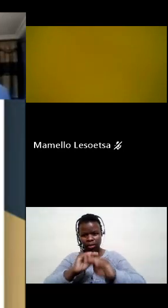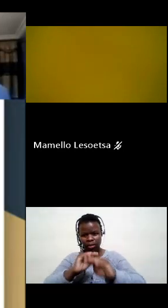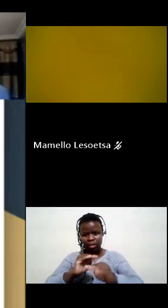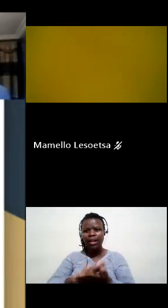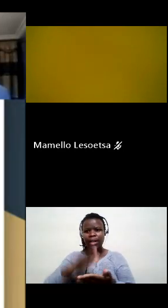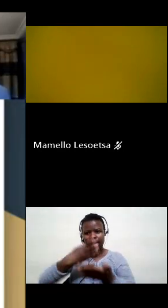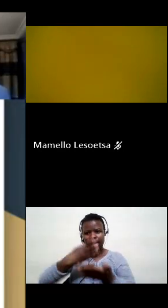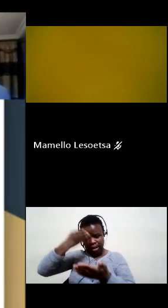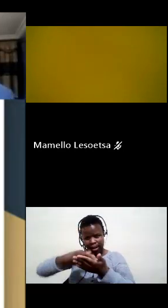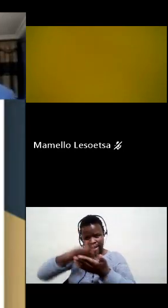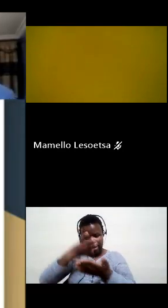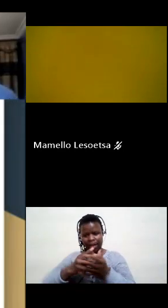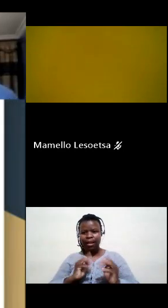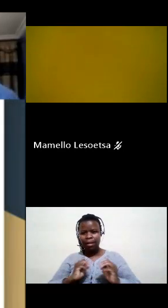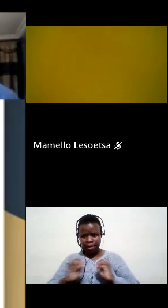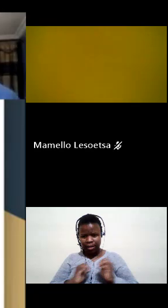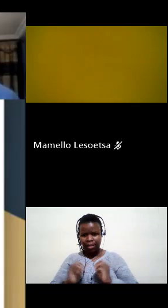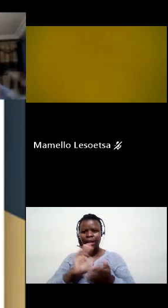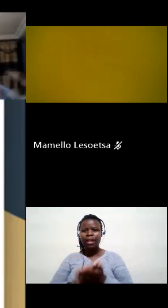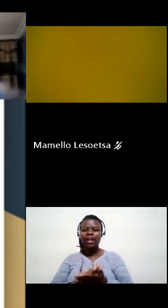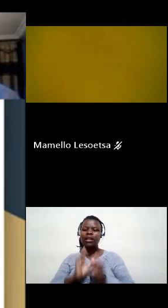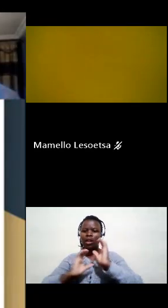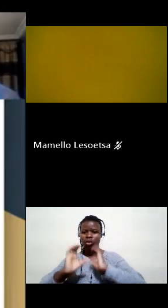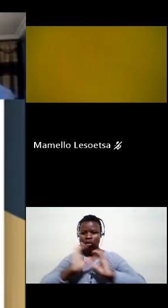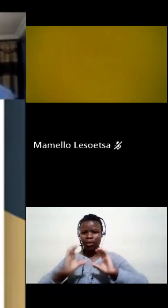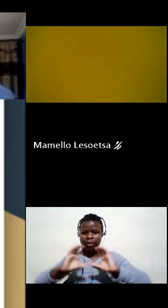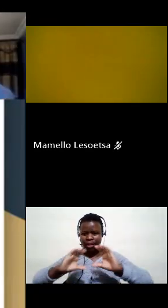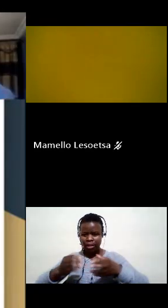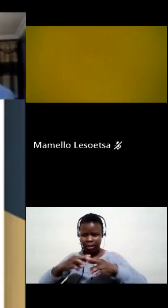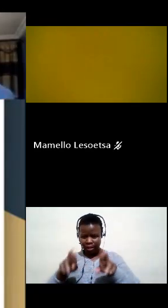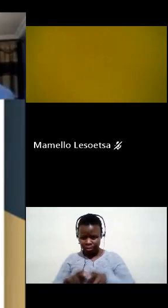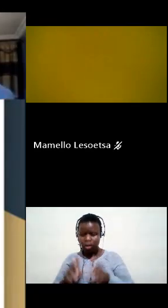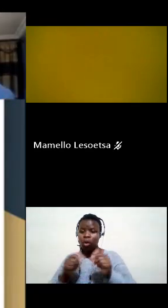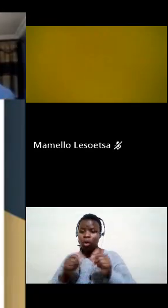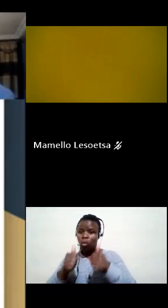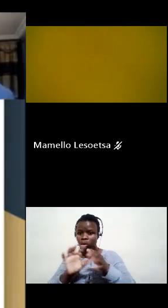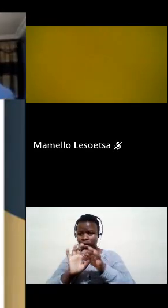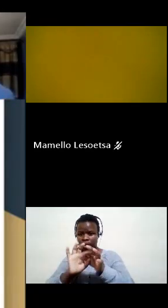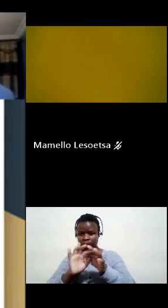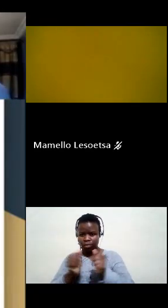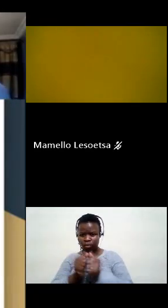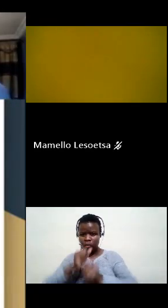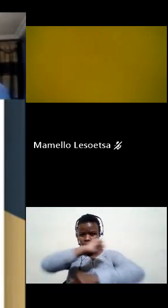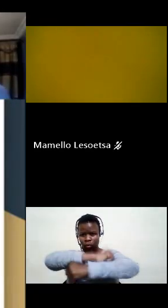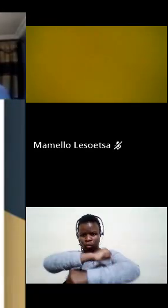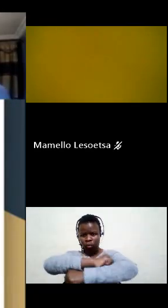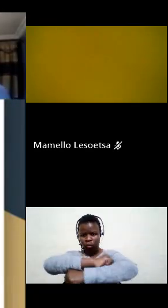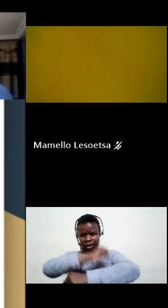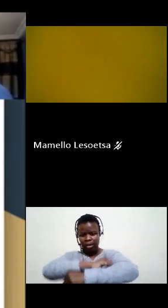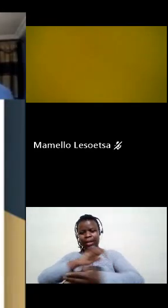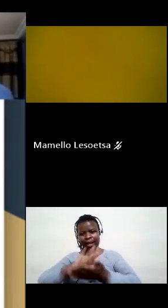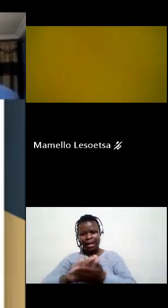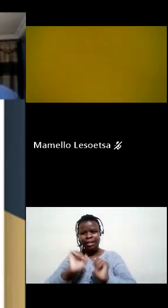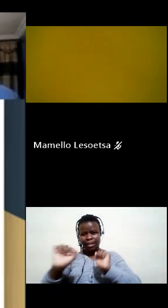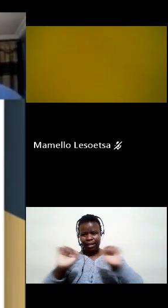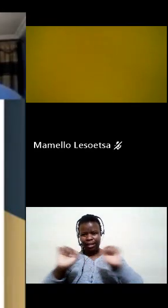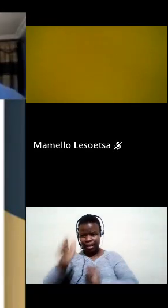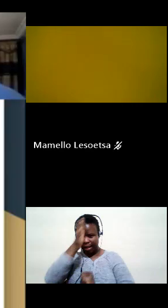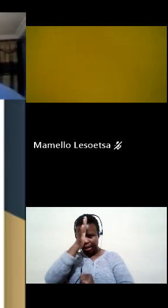in the classroom, good relationship with learners and their parents. Very, very